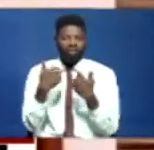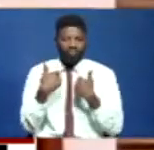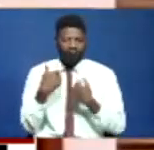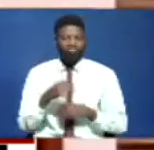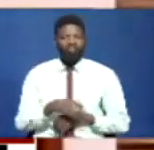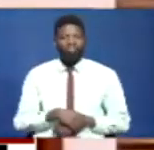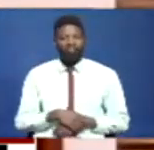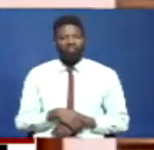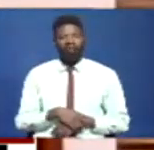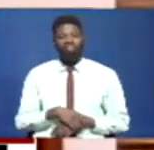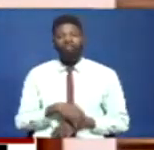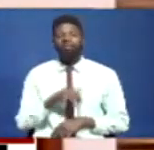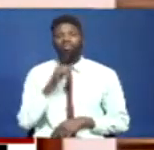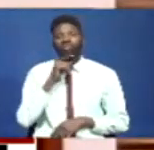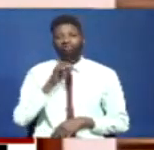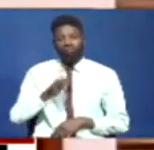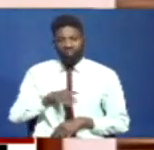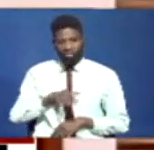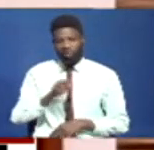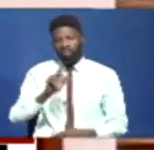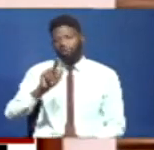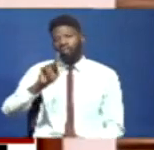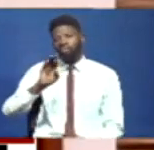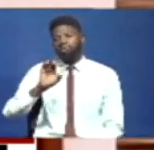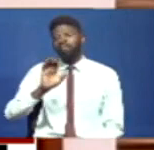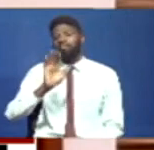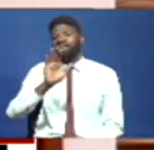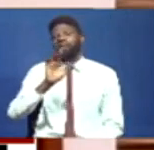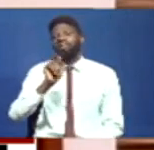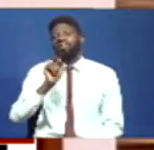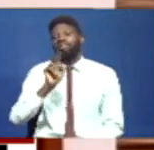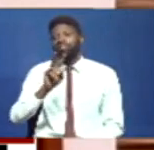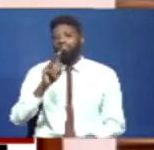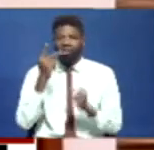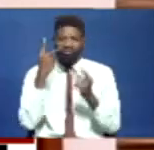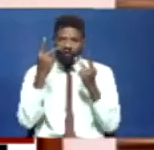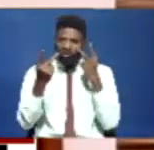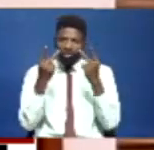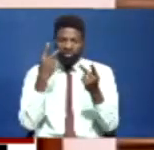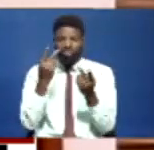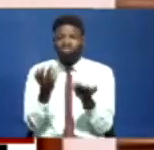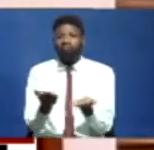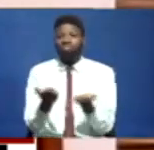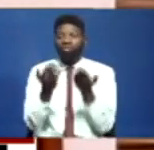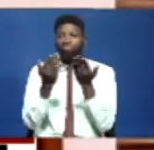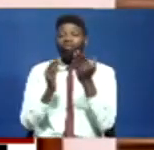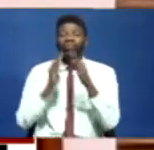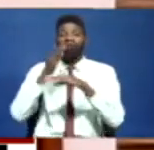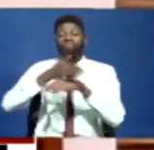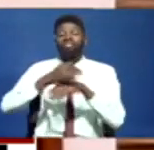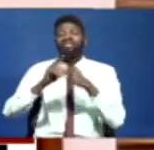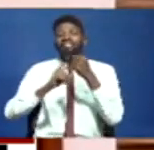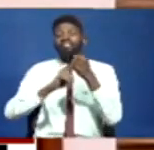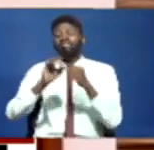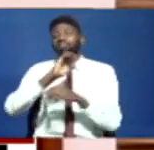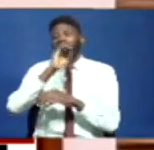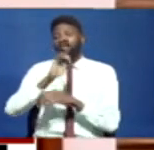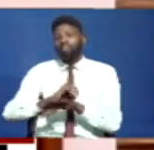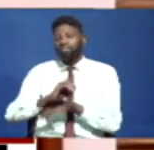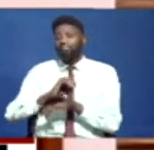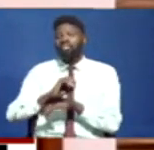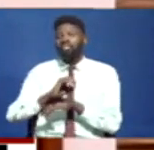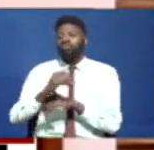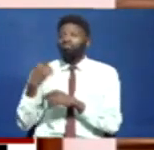the KBC television viewership has improved by over 6% in the last 1 year, according to